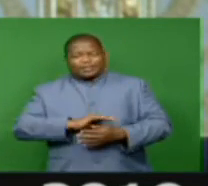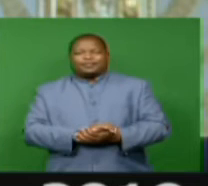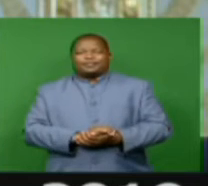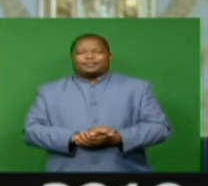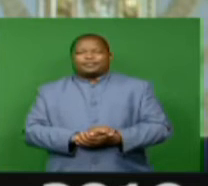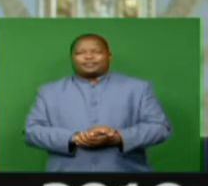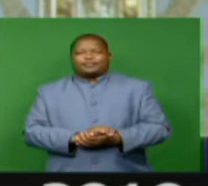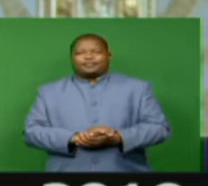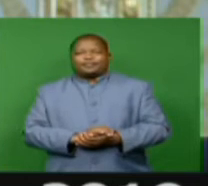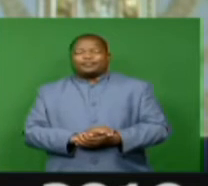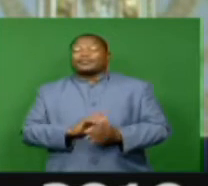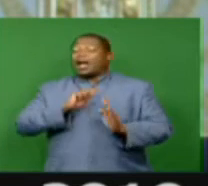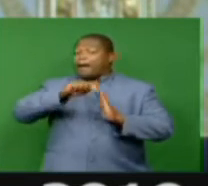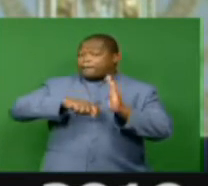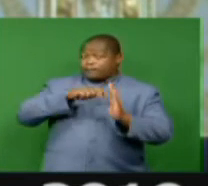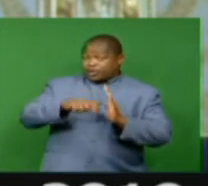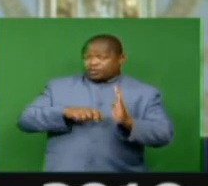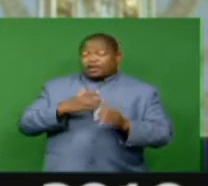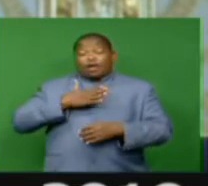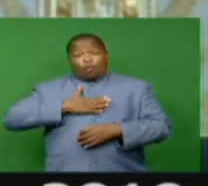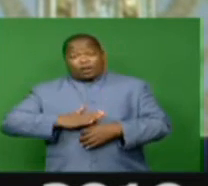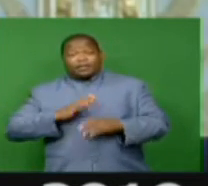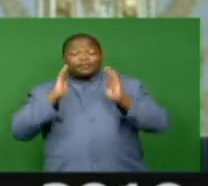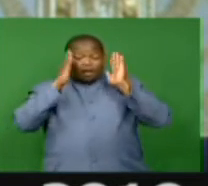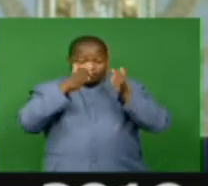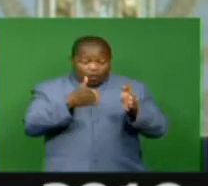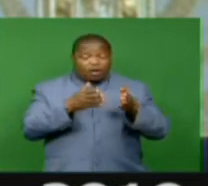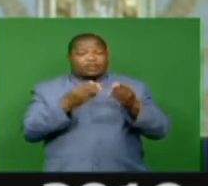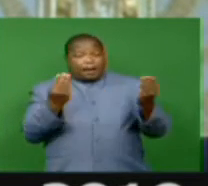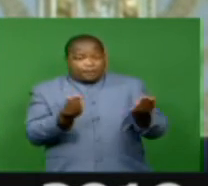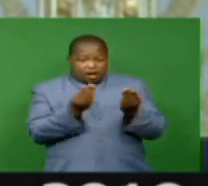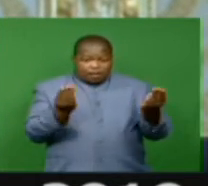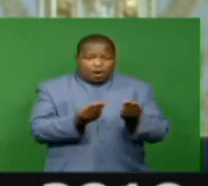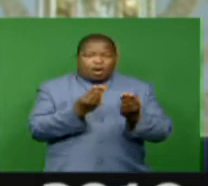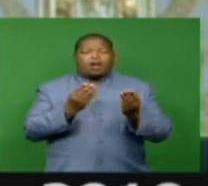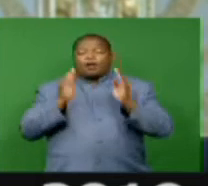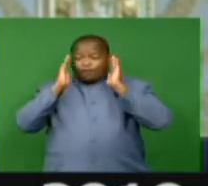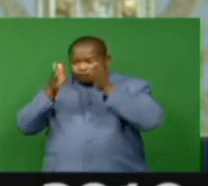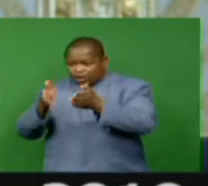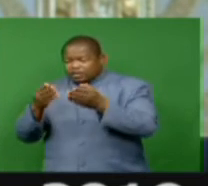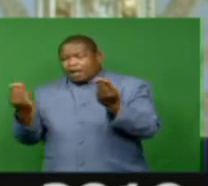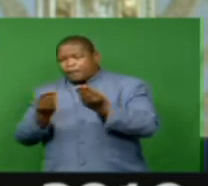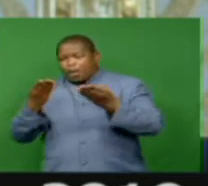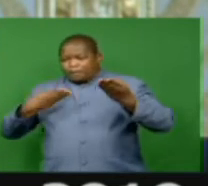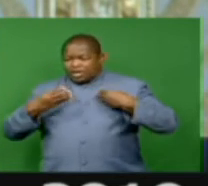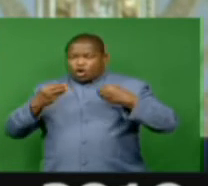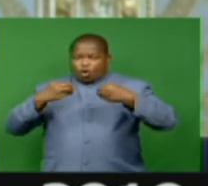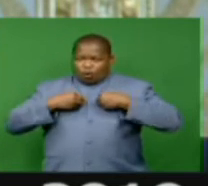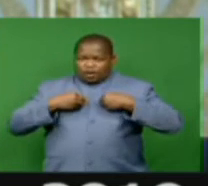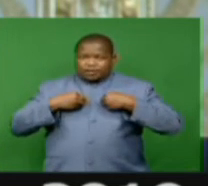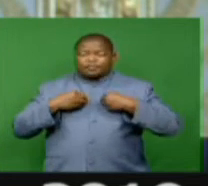confine her citizens and private sector as mere users and consumers, but